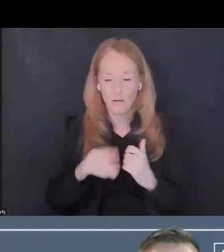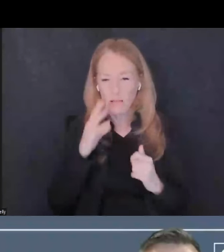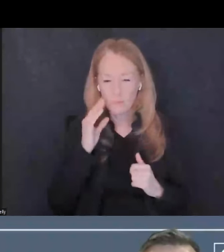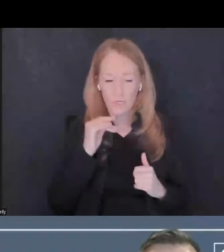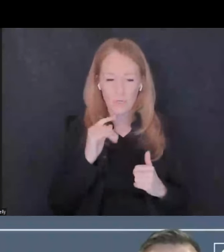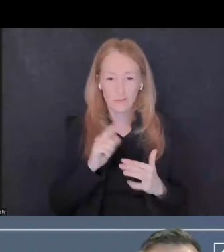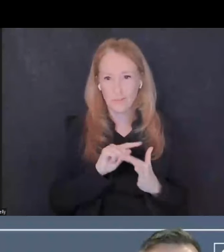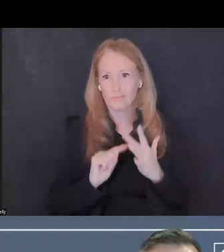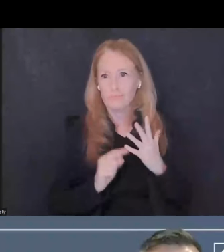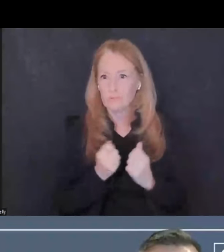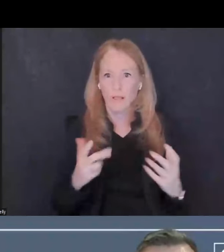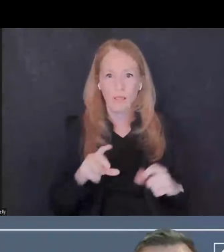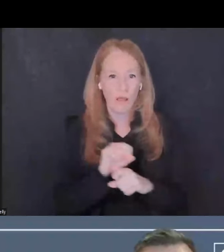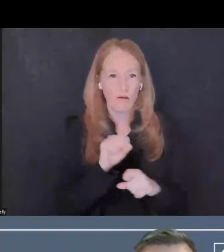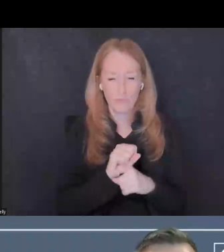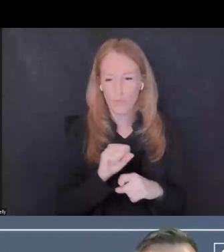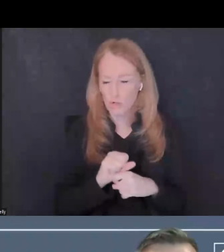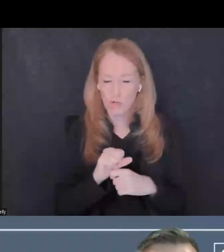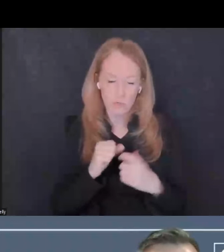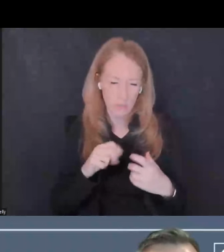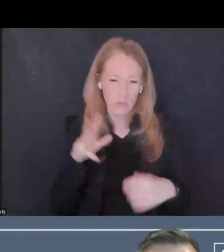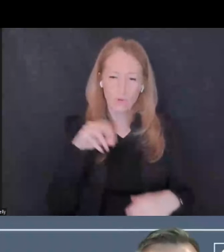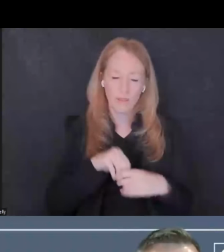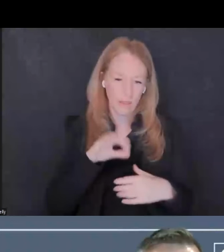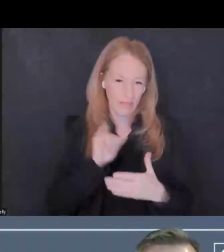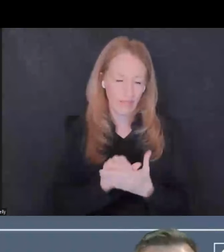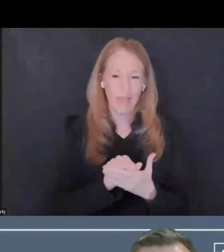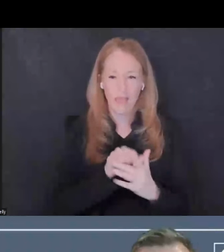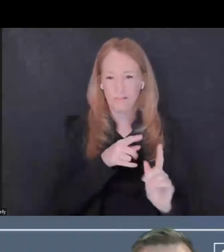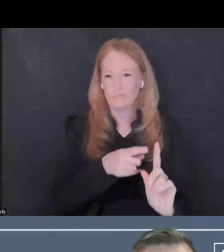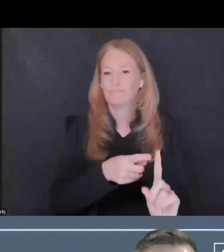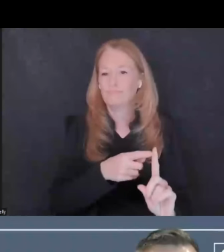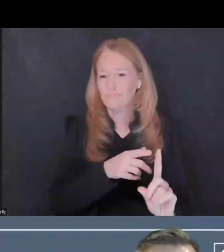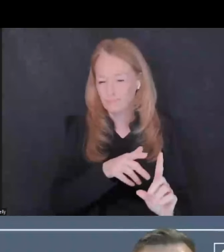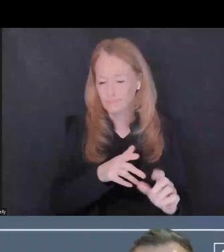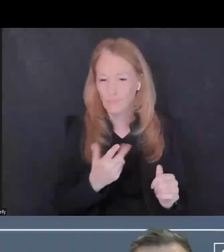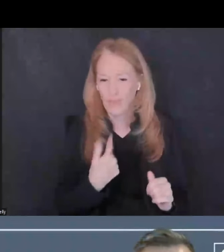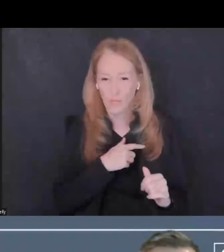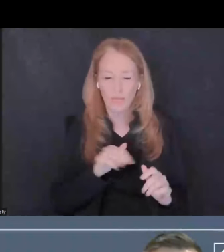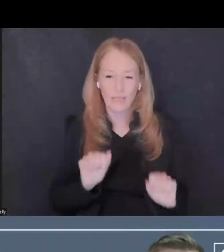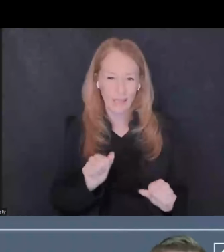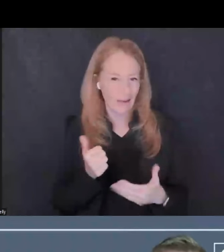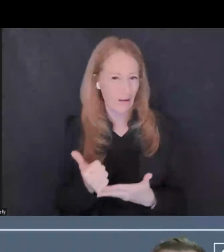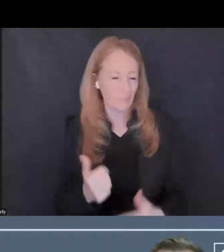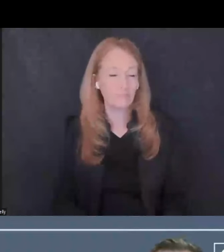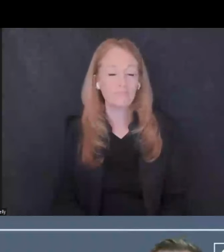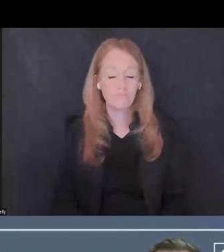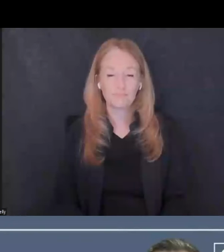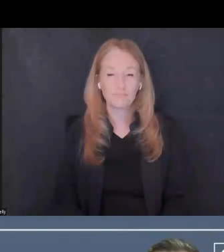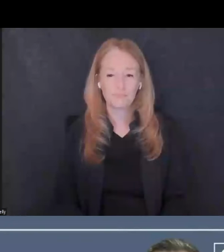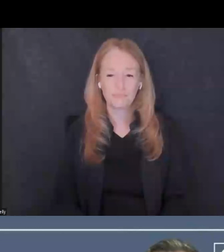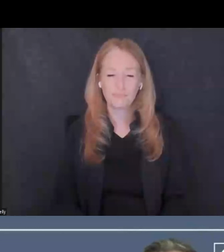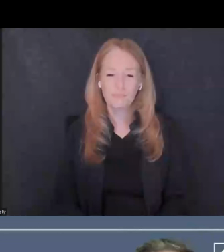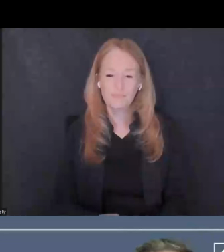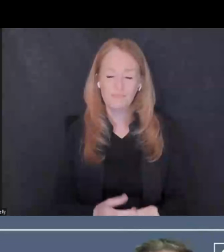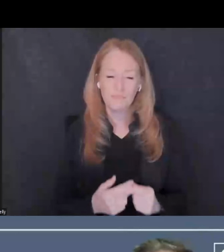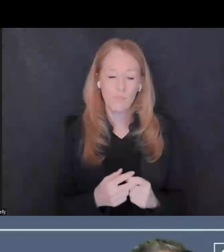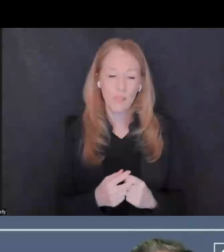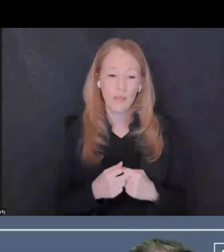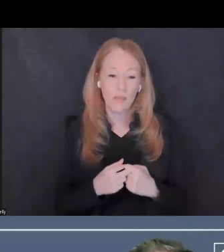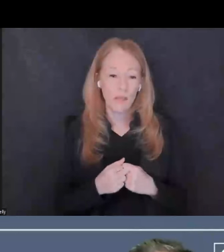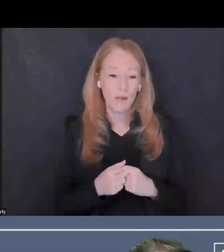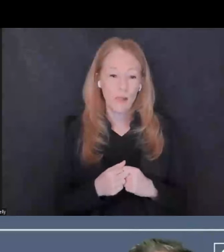work across this landscape where we can definitely lean in and be helpful. So I appreciate all of that. I just wanted to